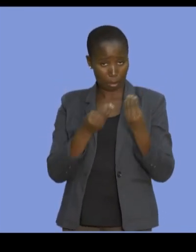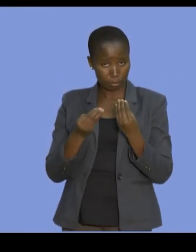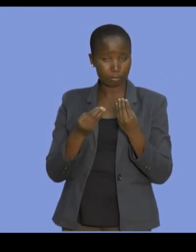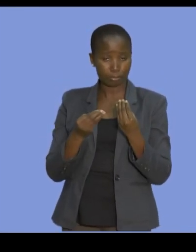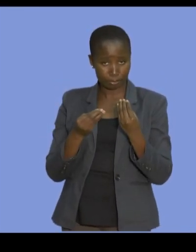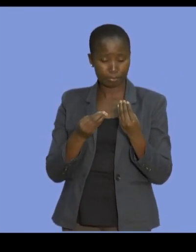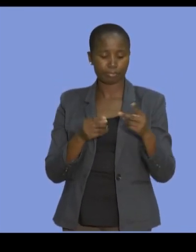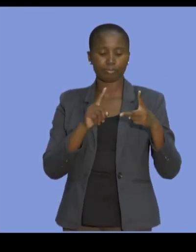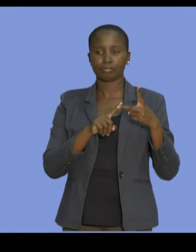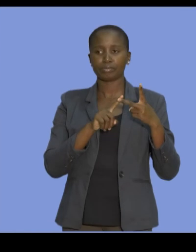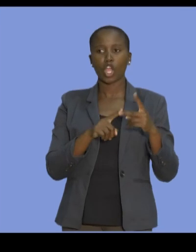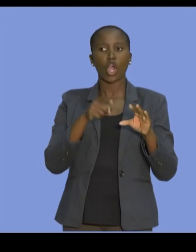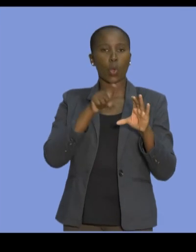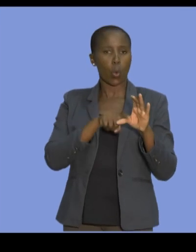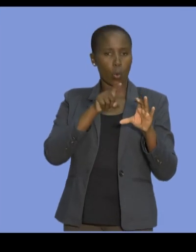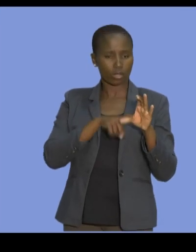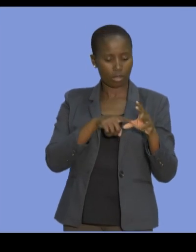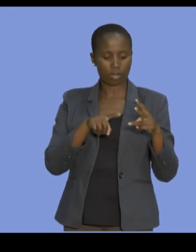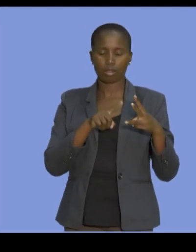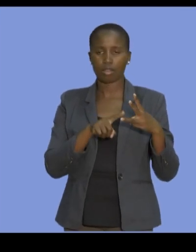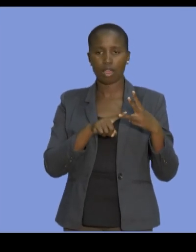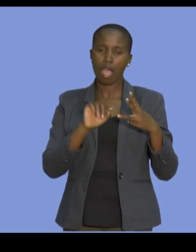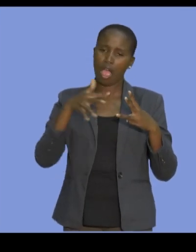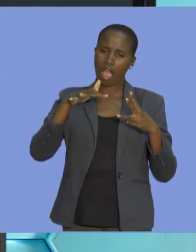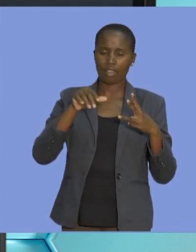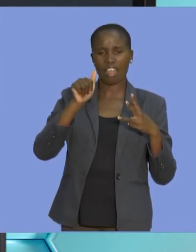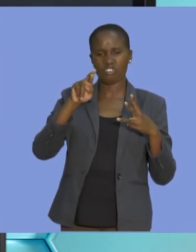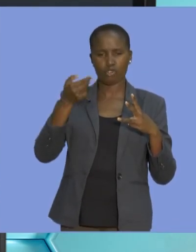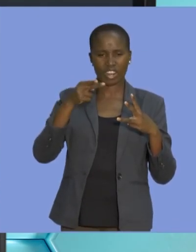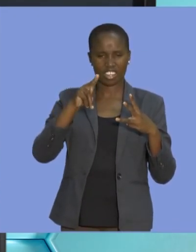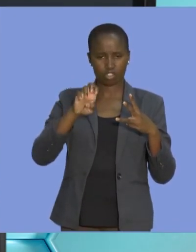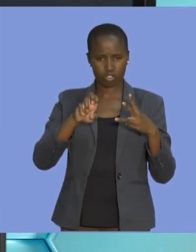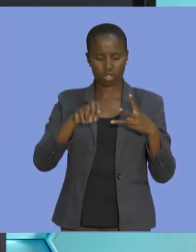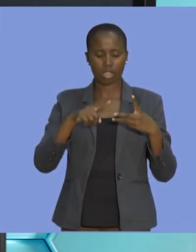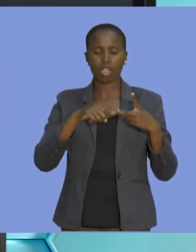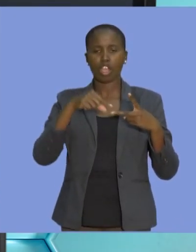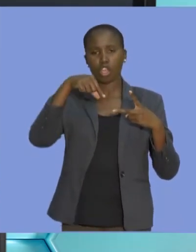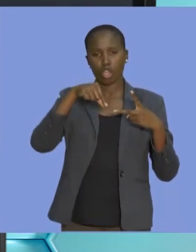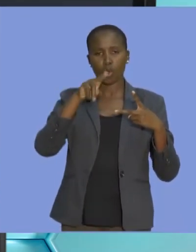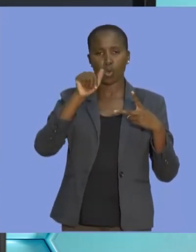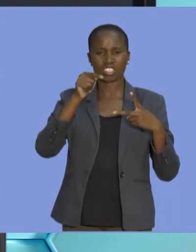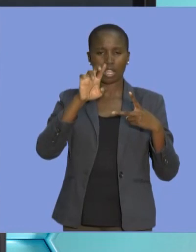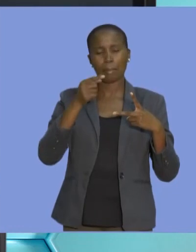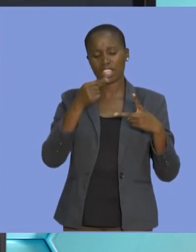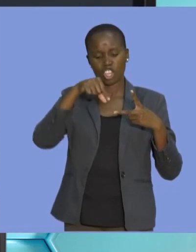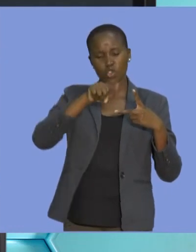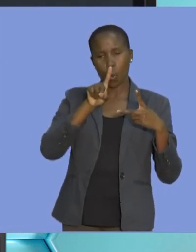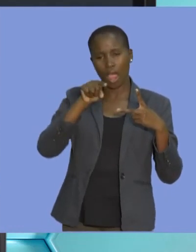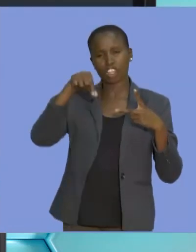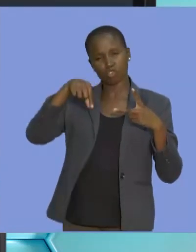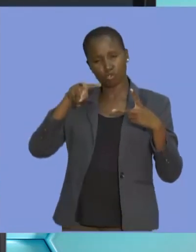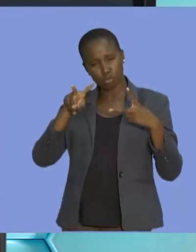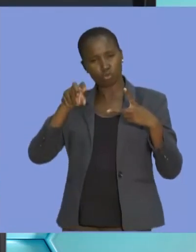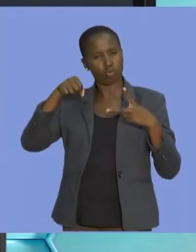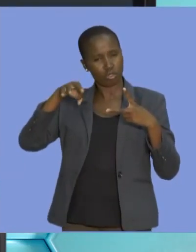quartile, average. Remember, our quartile is Q1, Q2, Q3, which is the